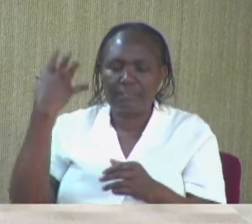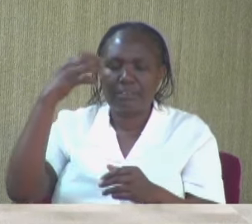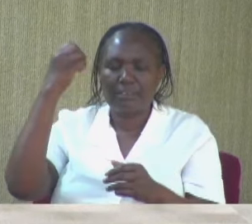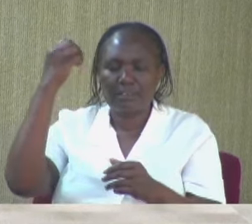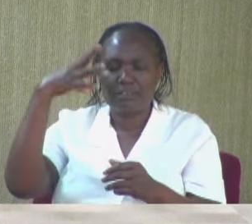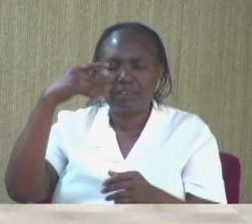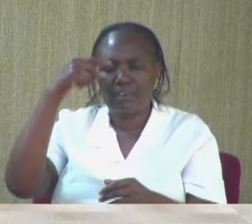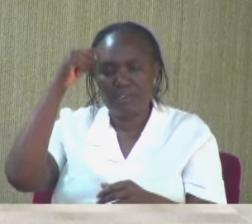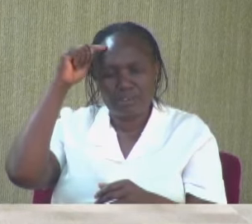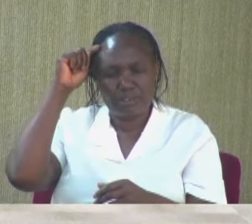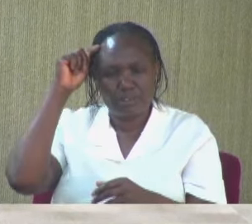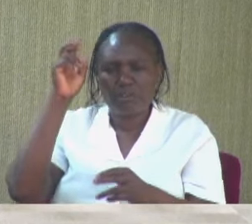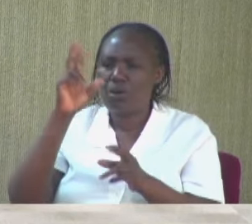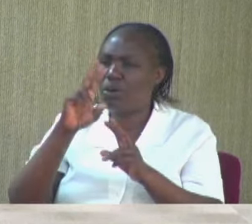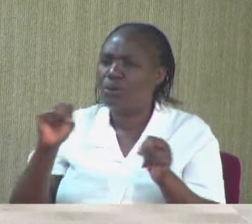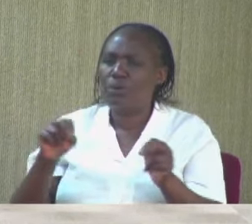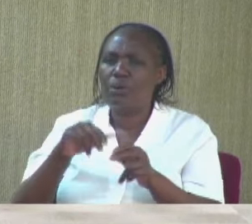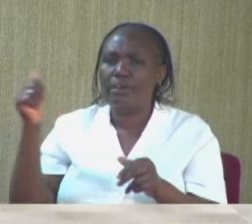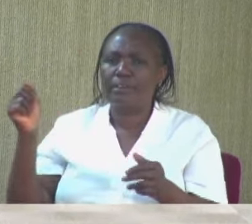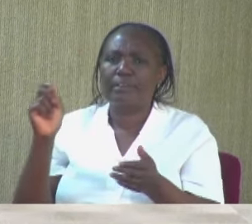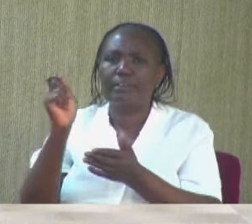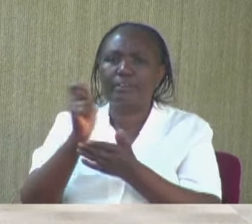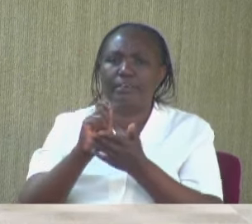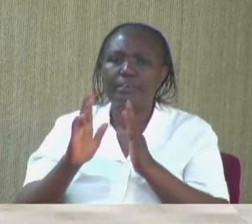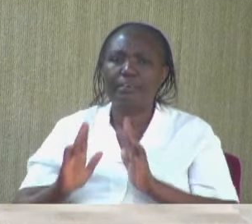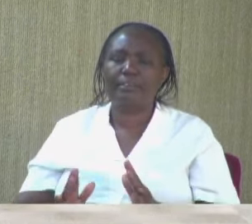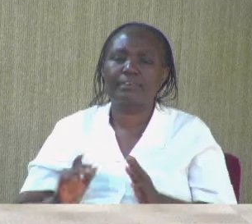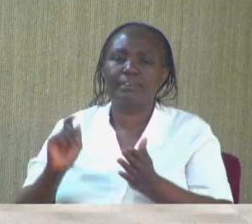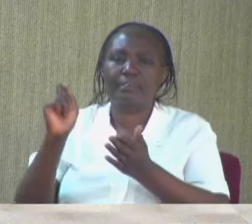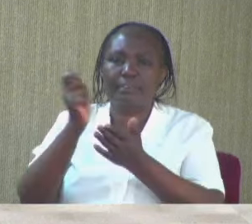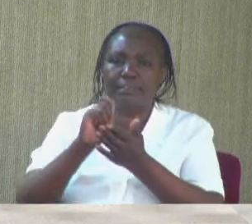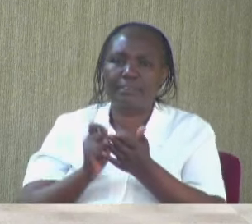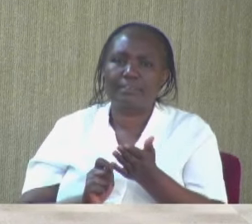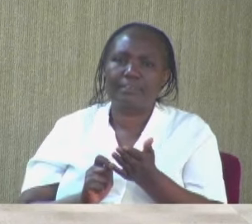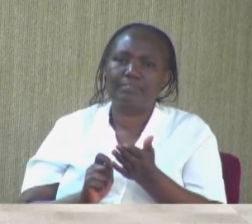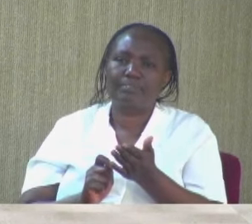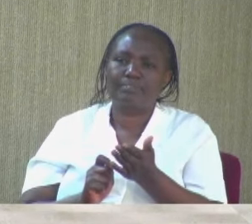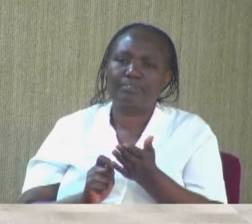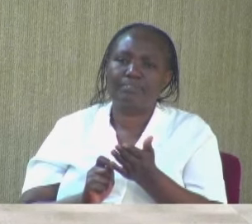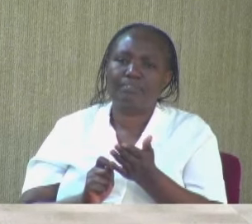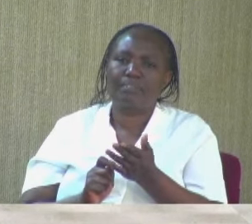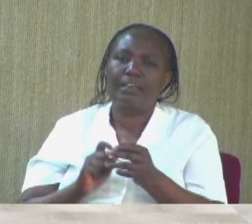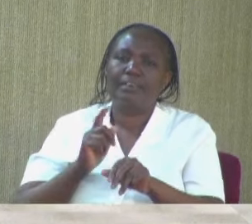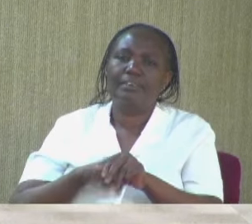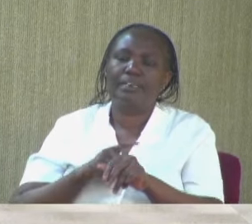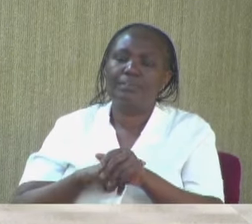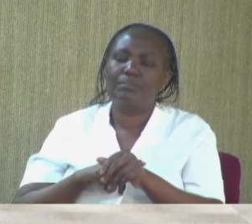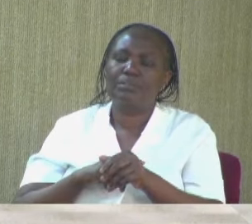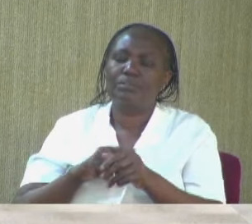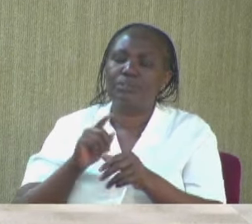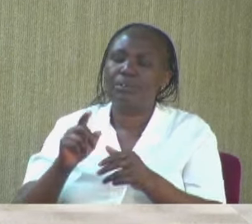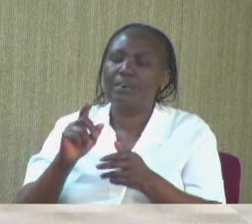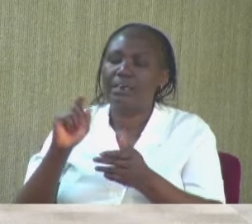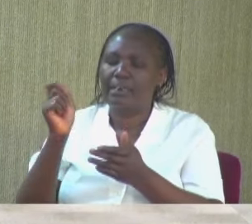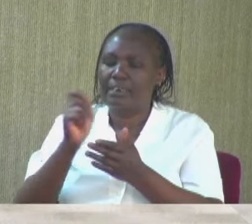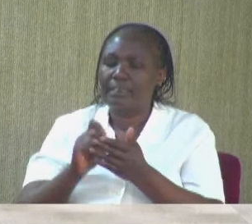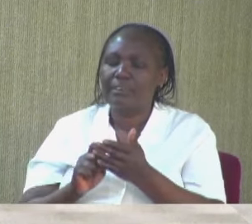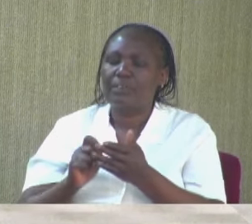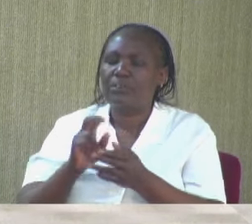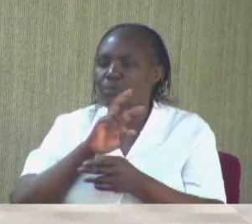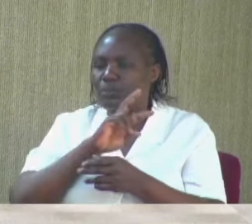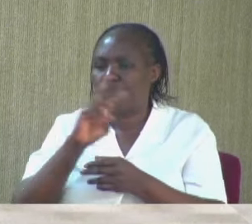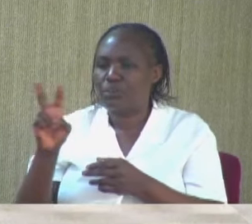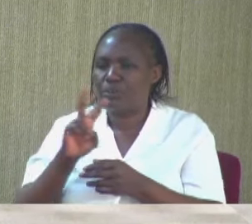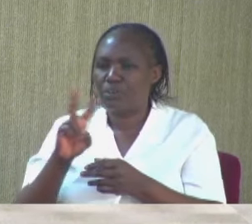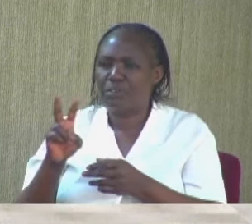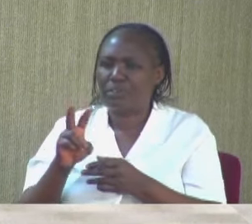no other writer has written about. Are you with me? For example, when he will be writing about, I saw a harlot woman sitting on a